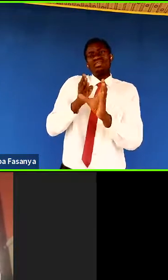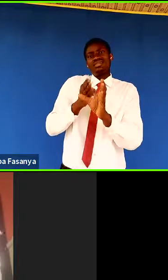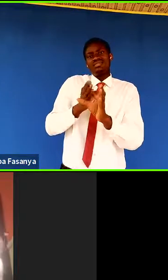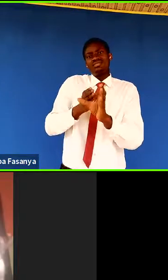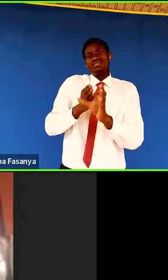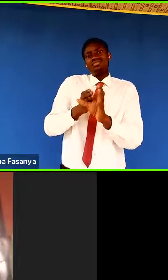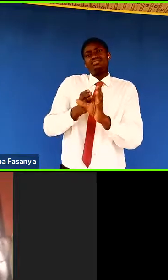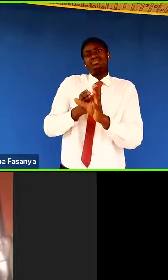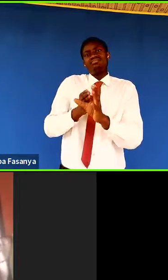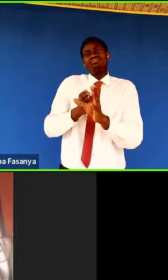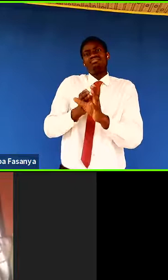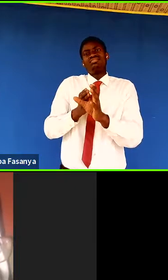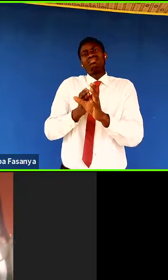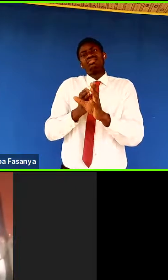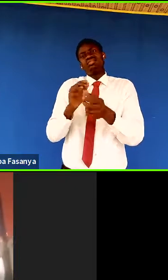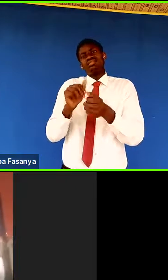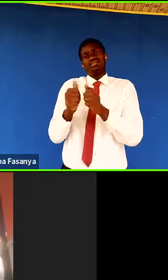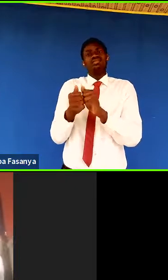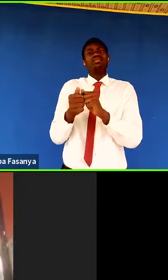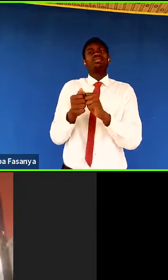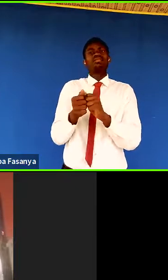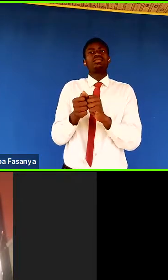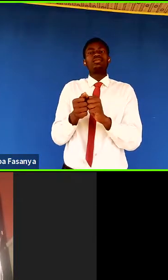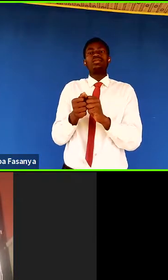then usually